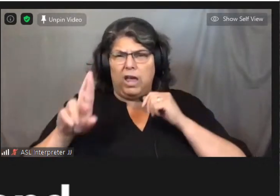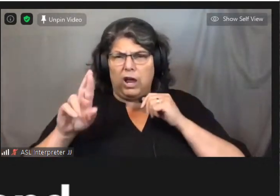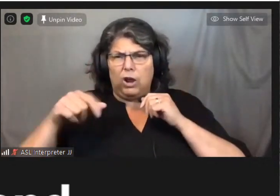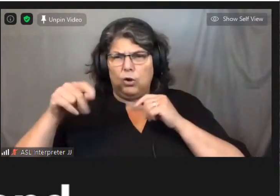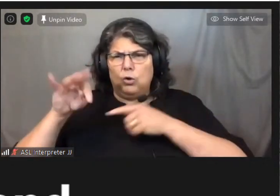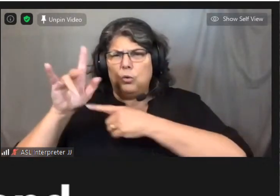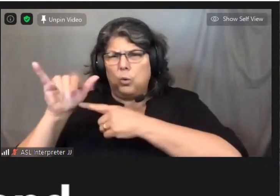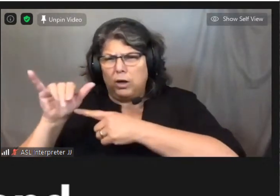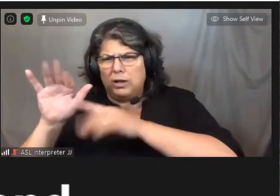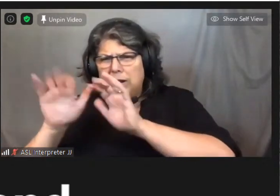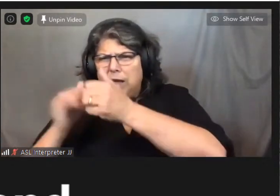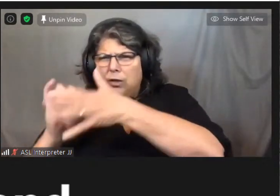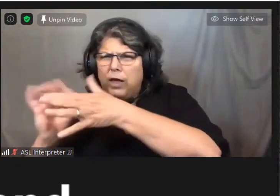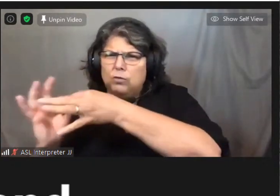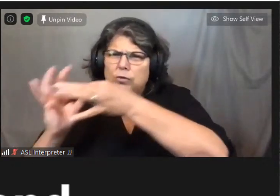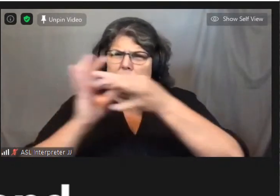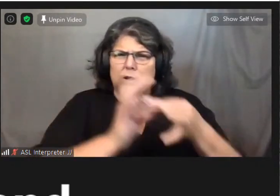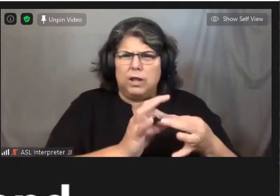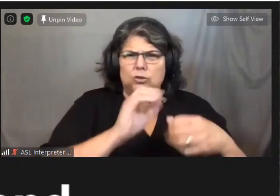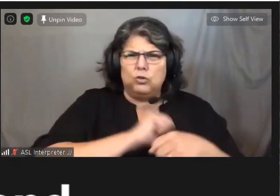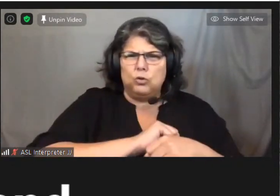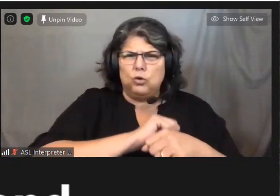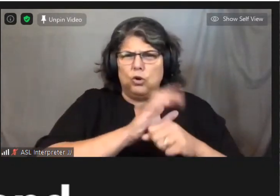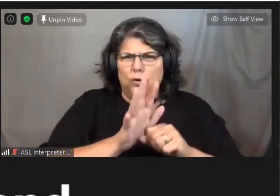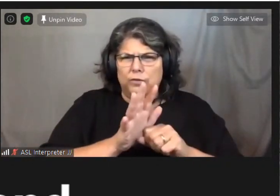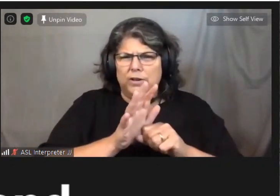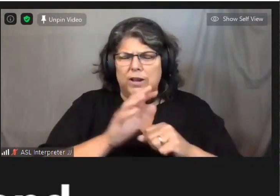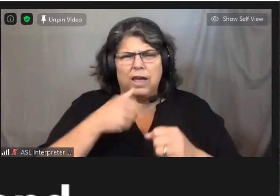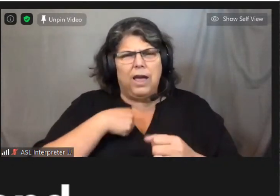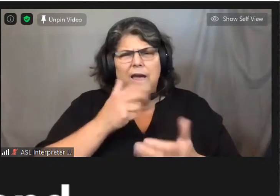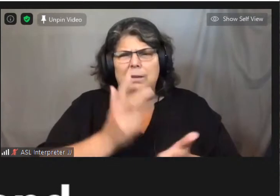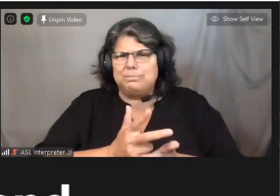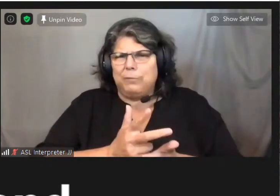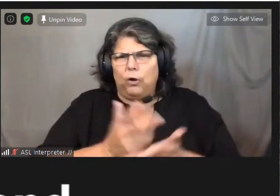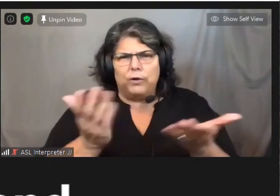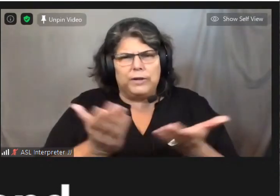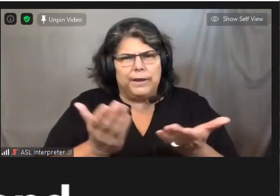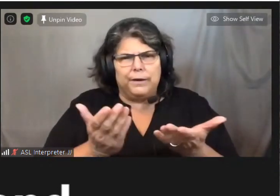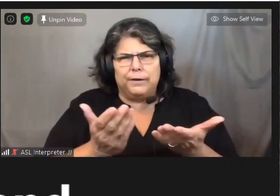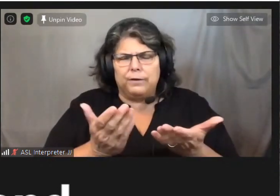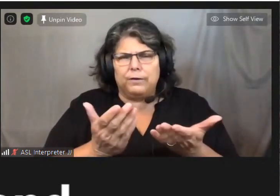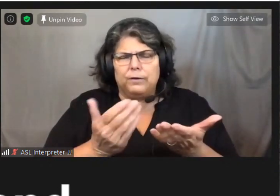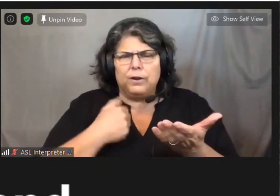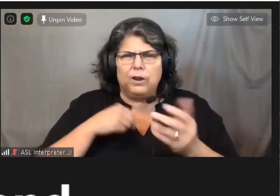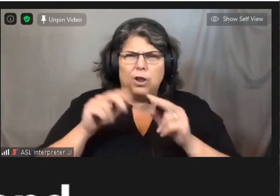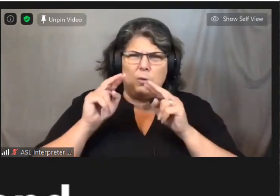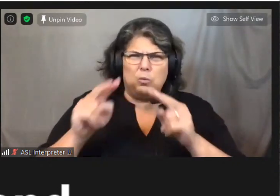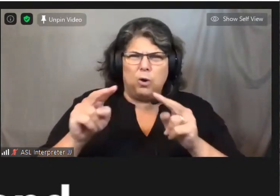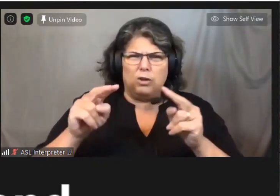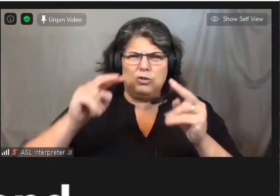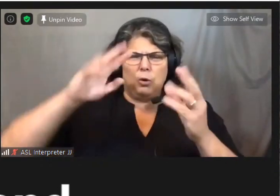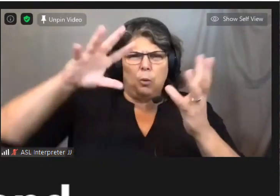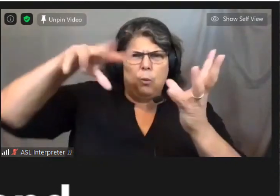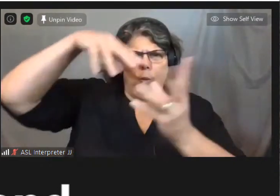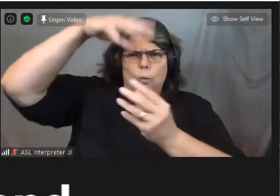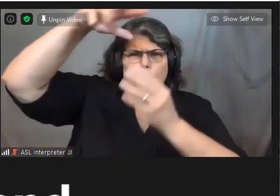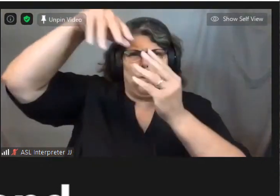COVID. I'm sitting here, I'm actually parked in my car, and I'm watching a giant cloud of smoke, a